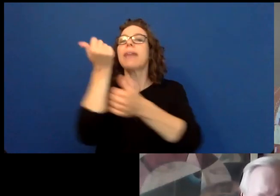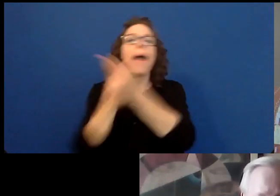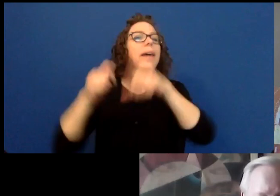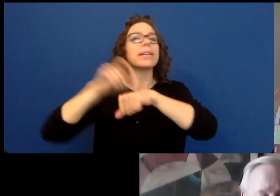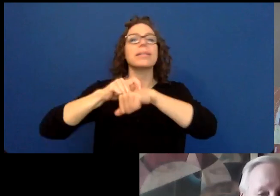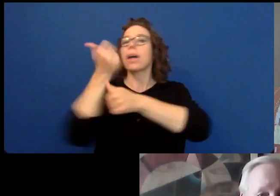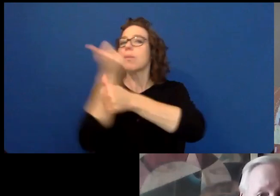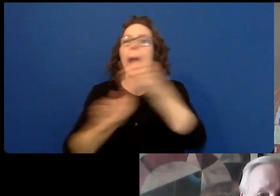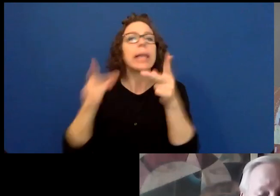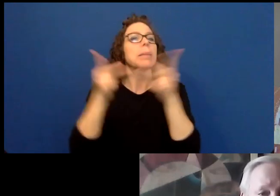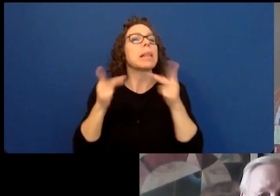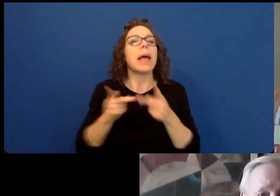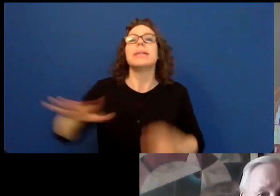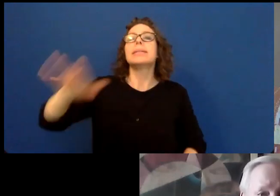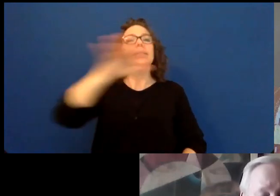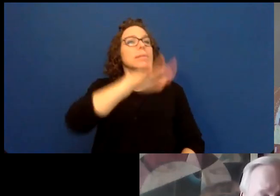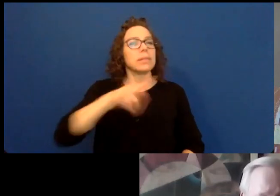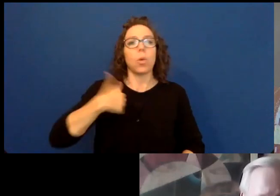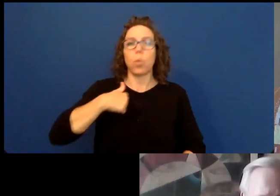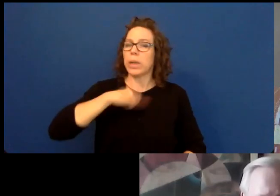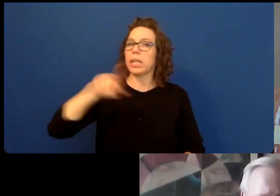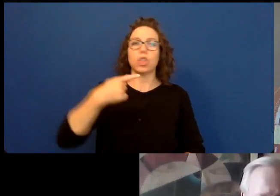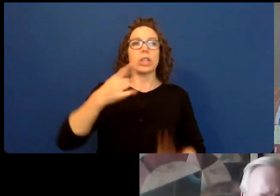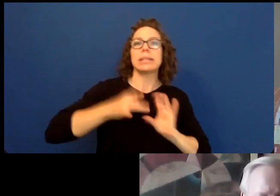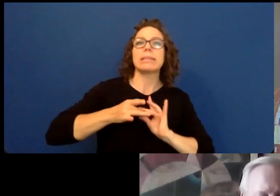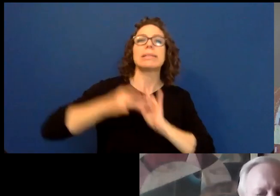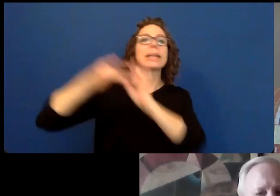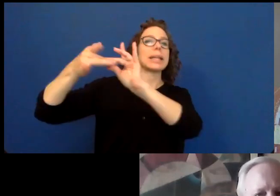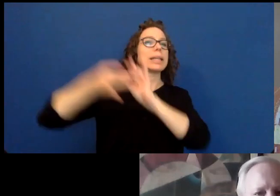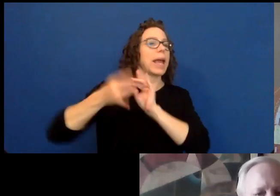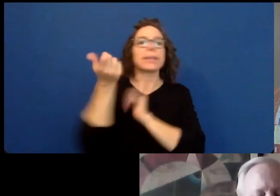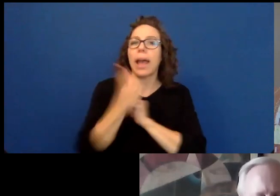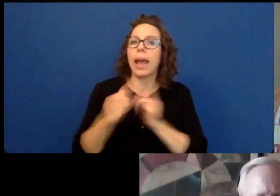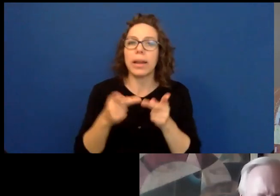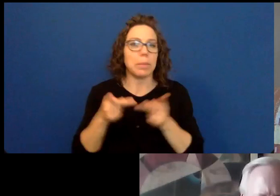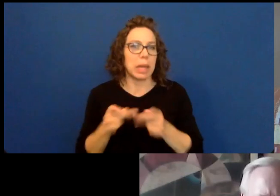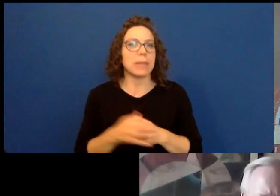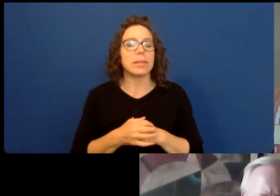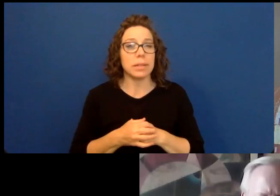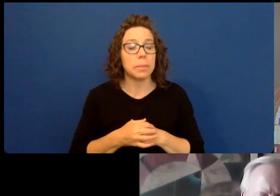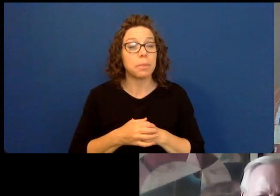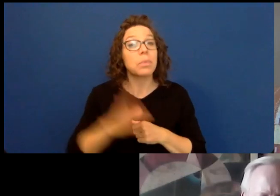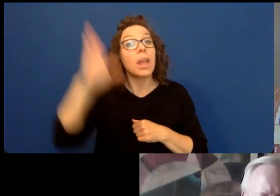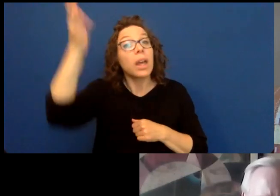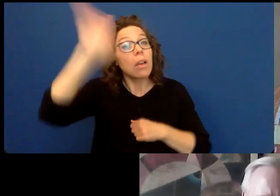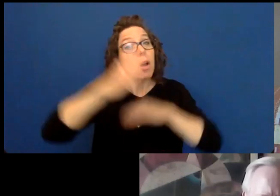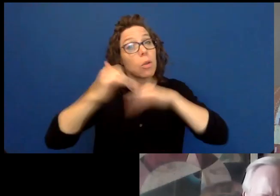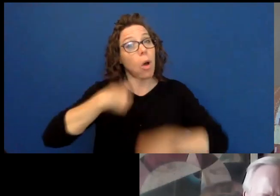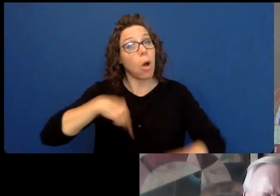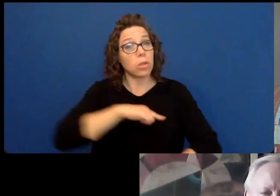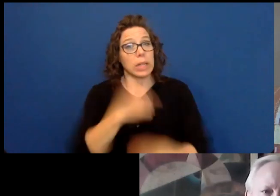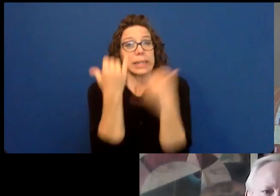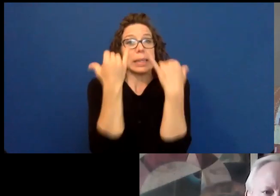and wherever we seek to connect to the divine. God is calling upon us at this